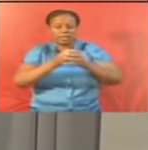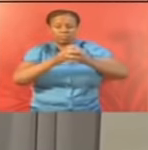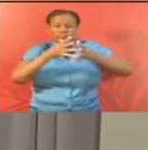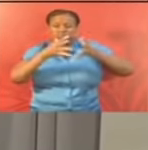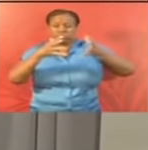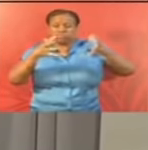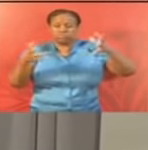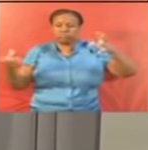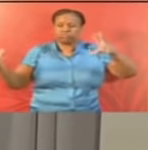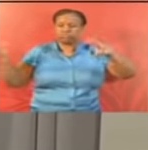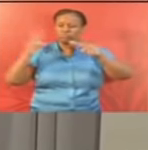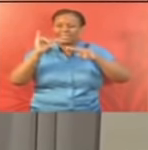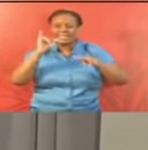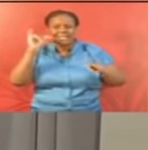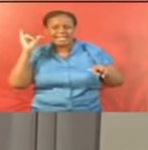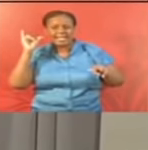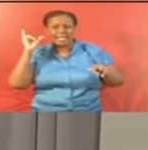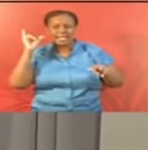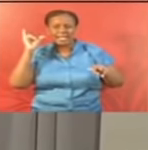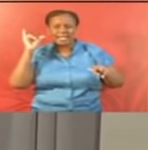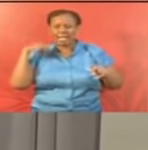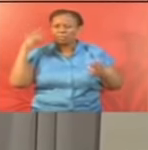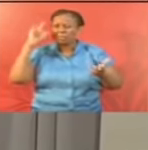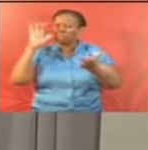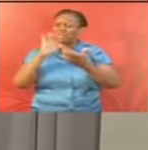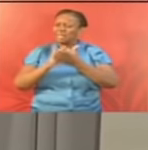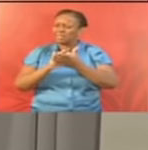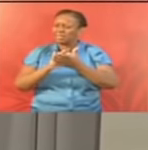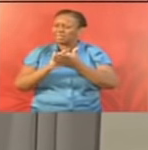was 900,000 cases or something like that.